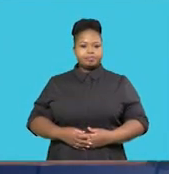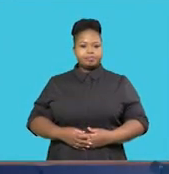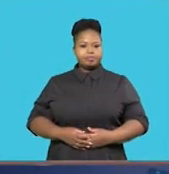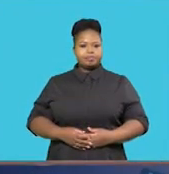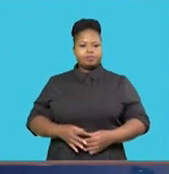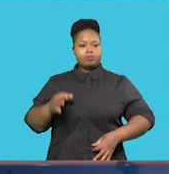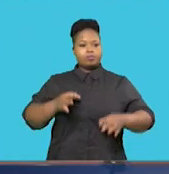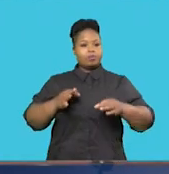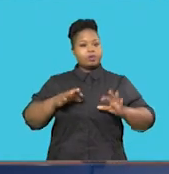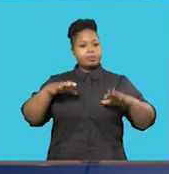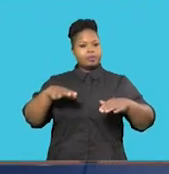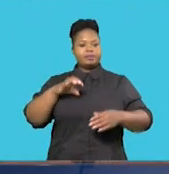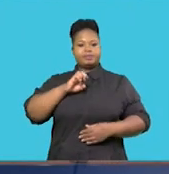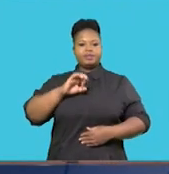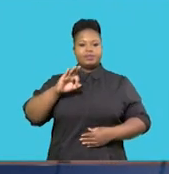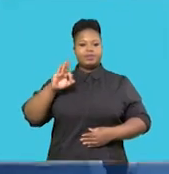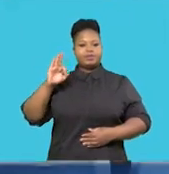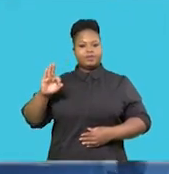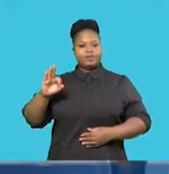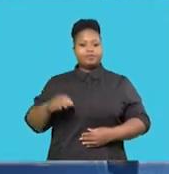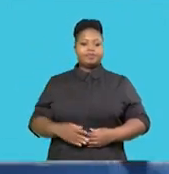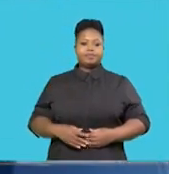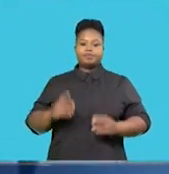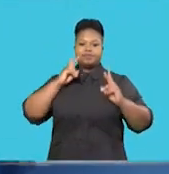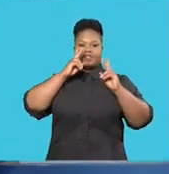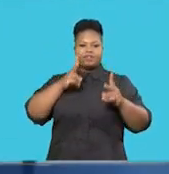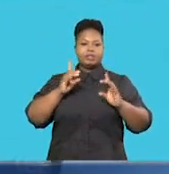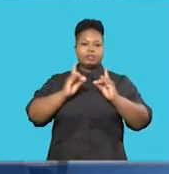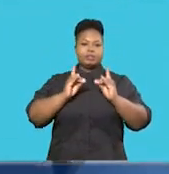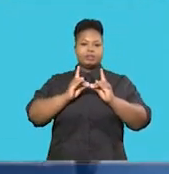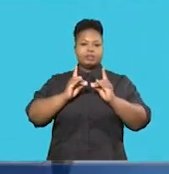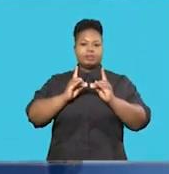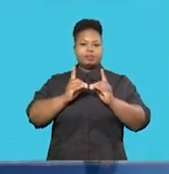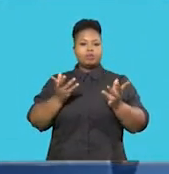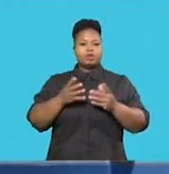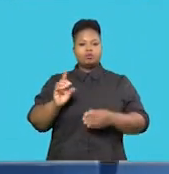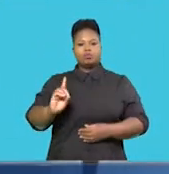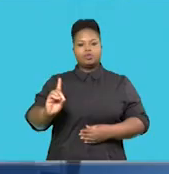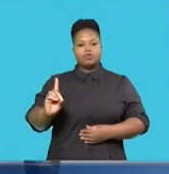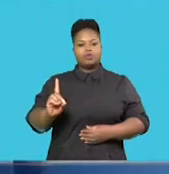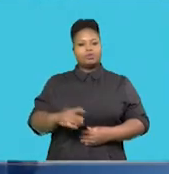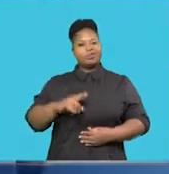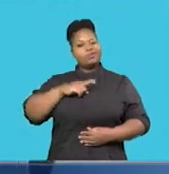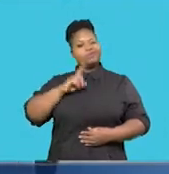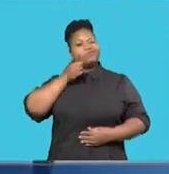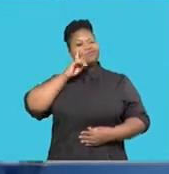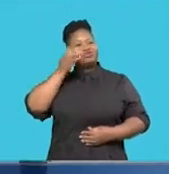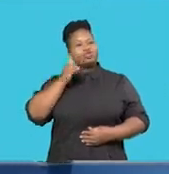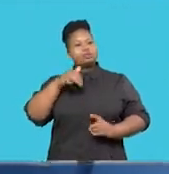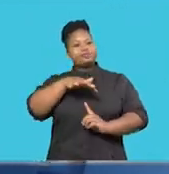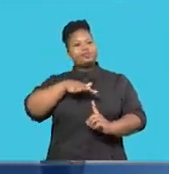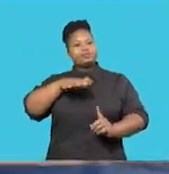Iqela lezopolitiko Economic Freedom Fighters lityelele ibala lezemidlalo laseDobsonville ukuhlola imo